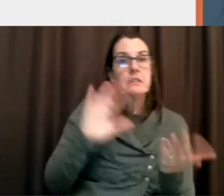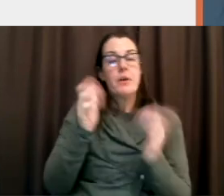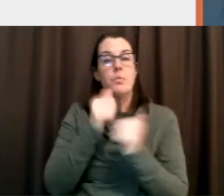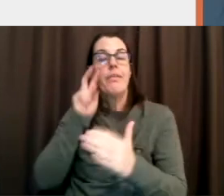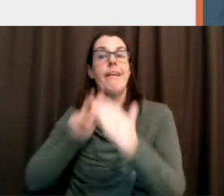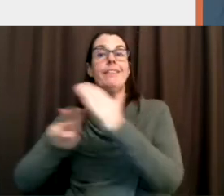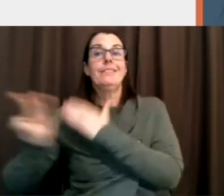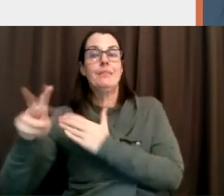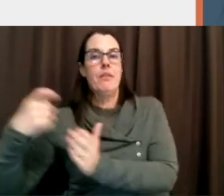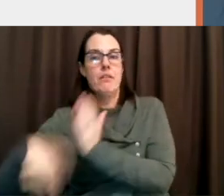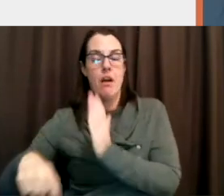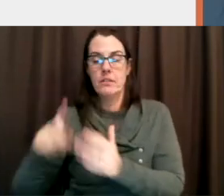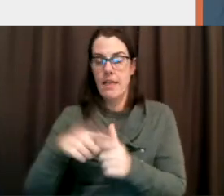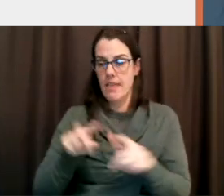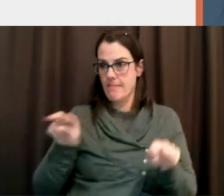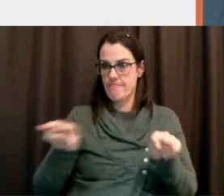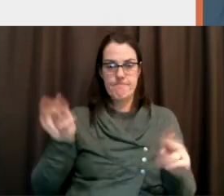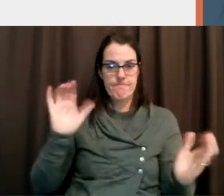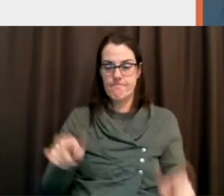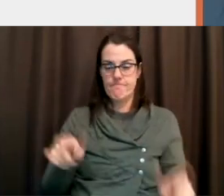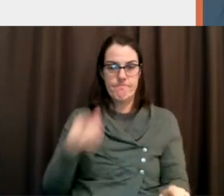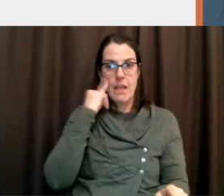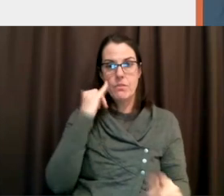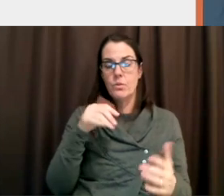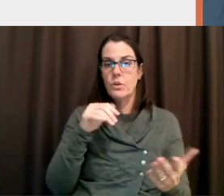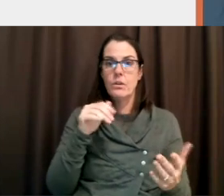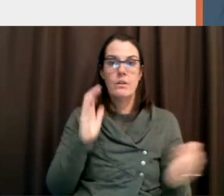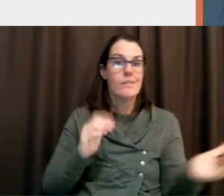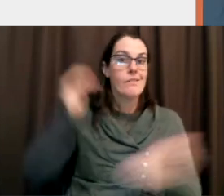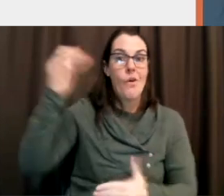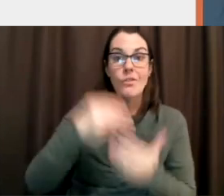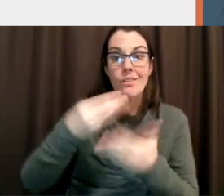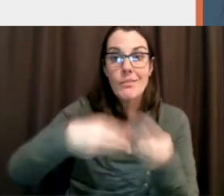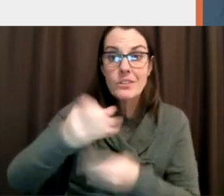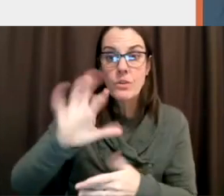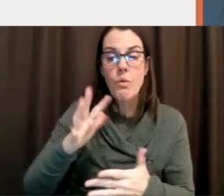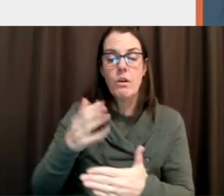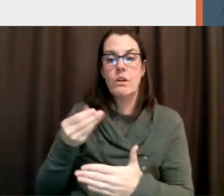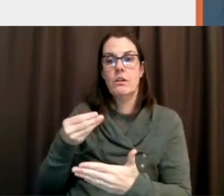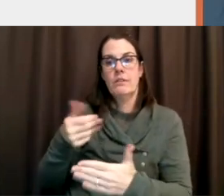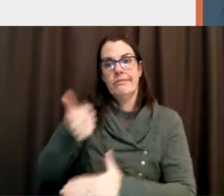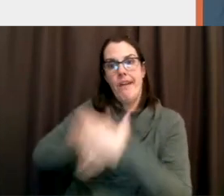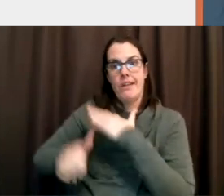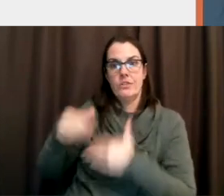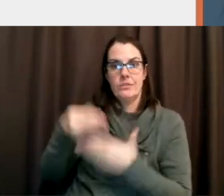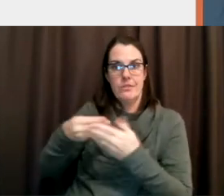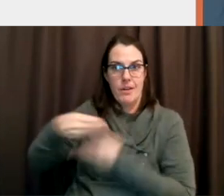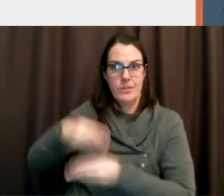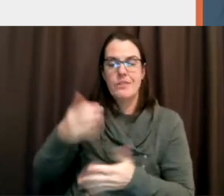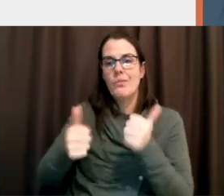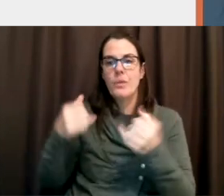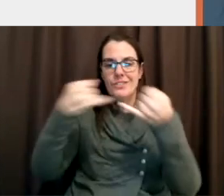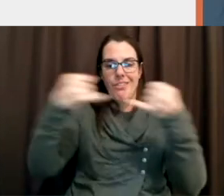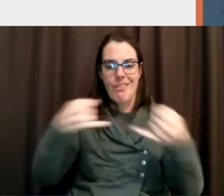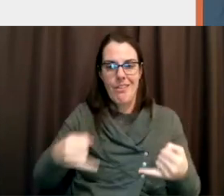where you fell, right? If you were severely under budget or over budget, and which line items need to be adjusted for